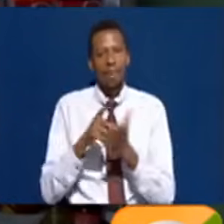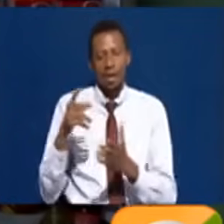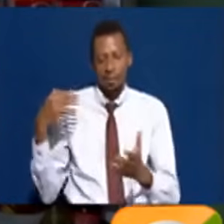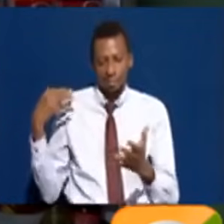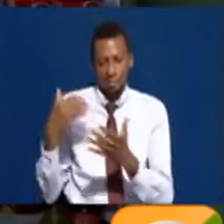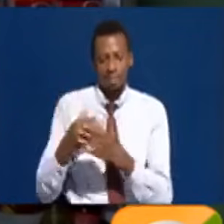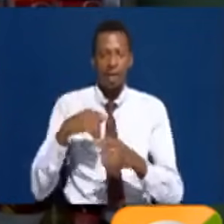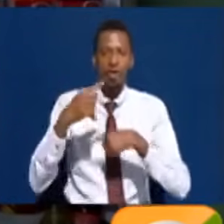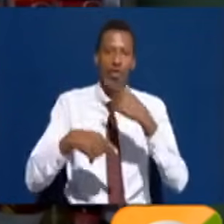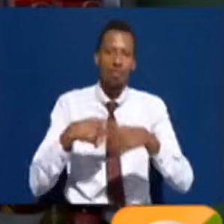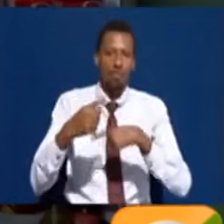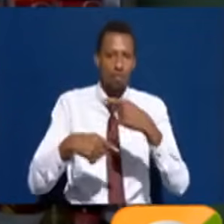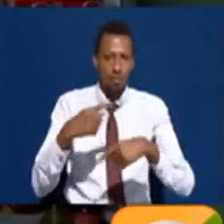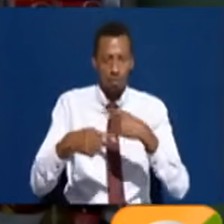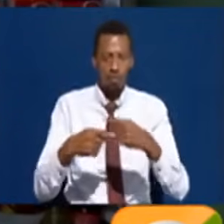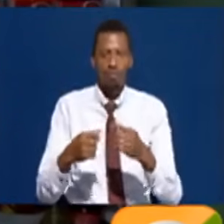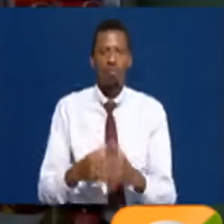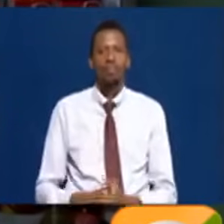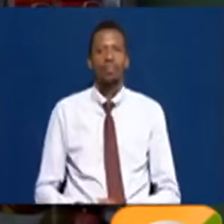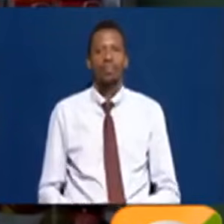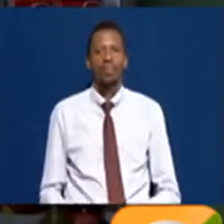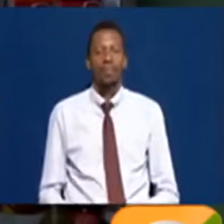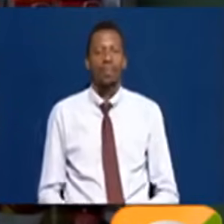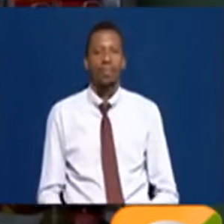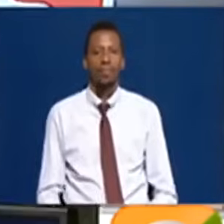Wanga, Citizen TV in Kawangware, Nairobi County.